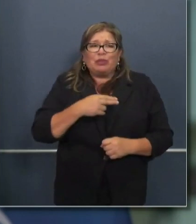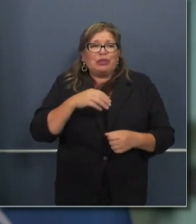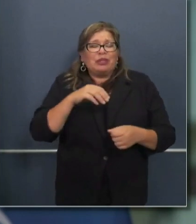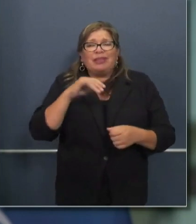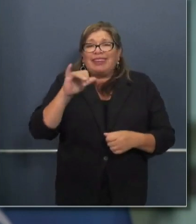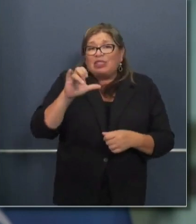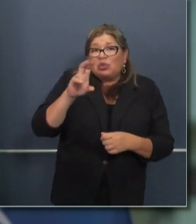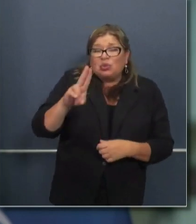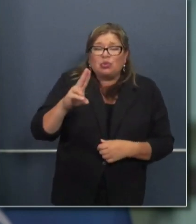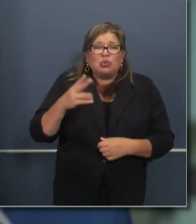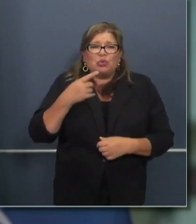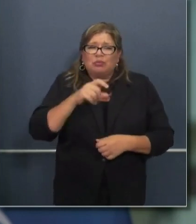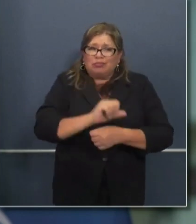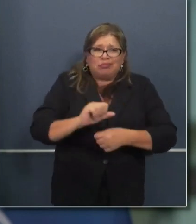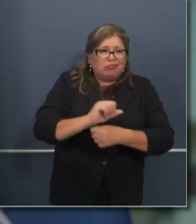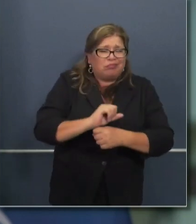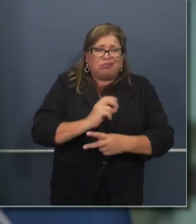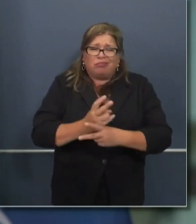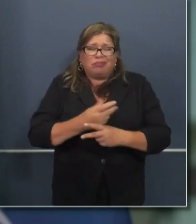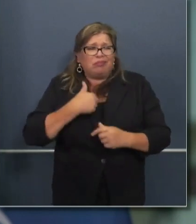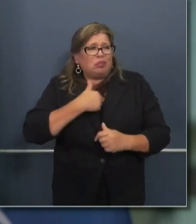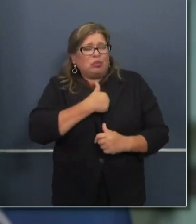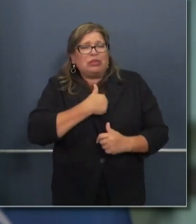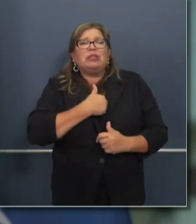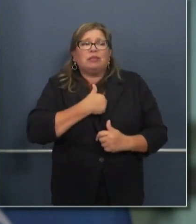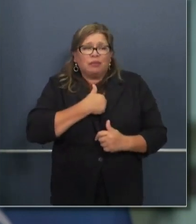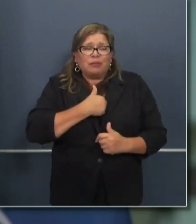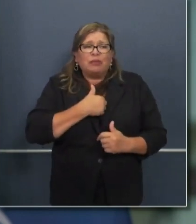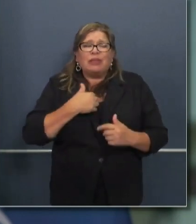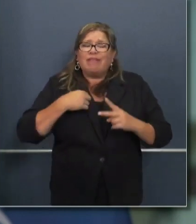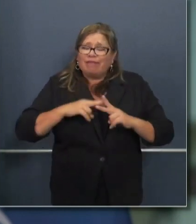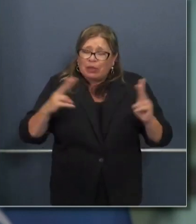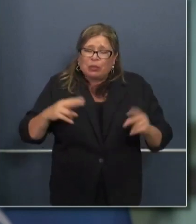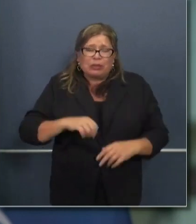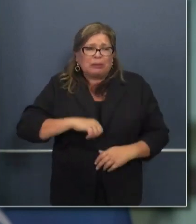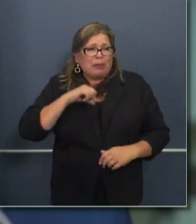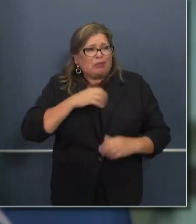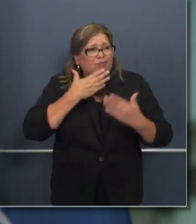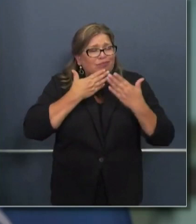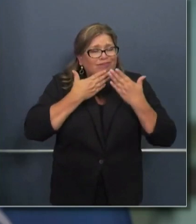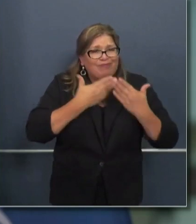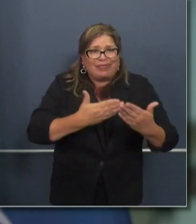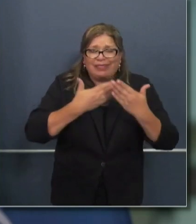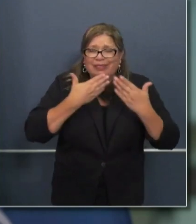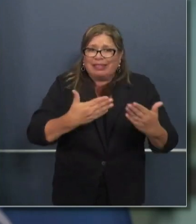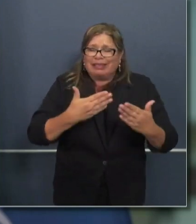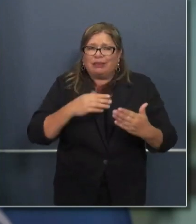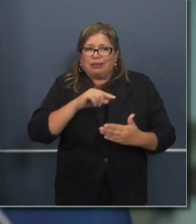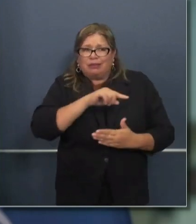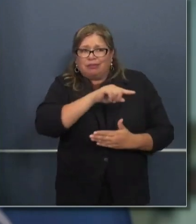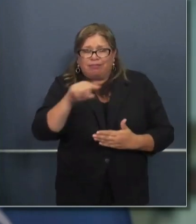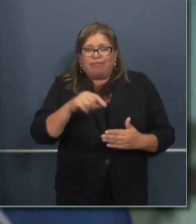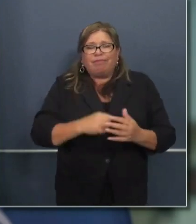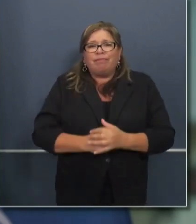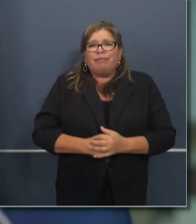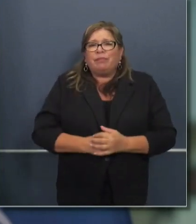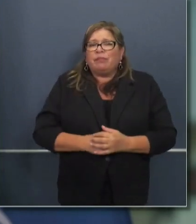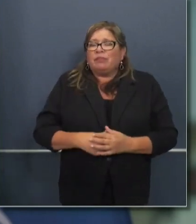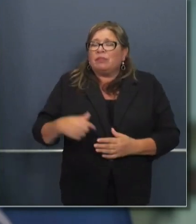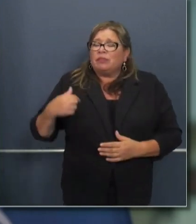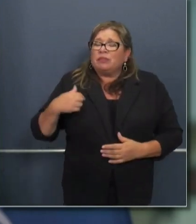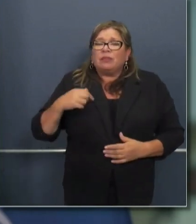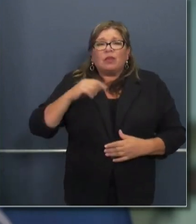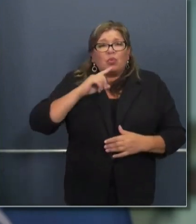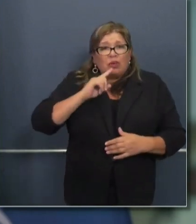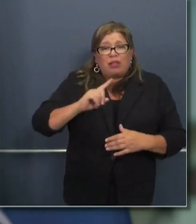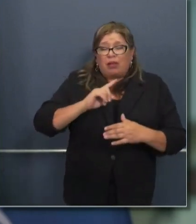the like. And so I just want folks to know that we're very, very proud of the magnitude and the scale